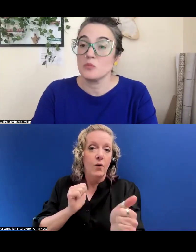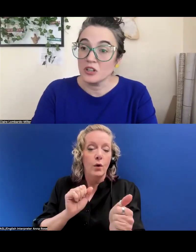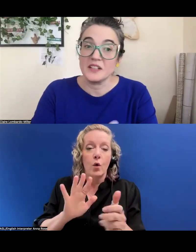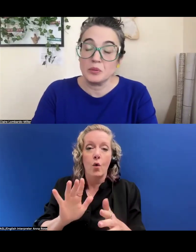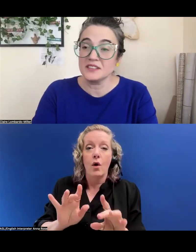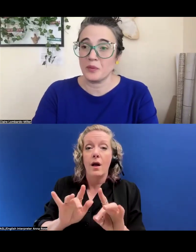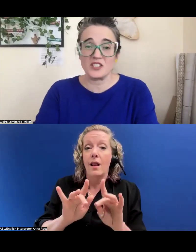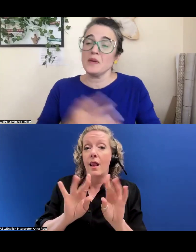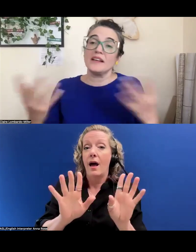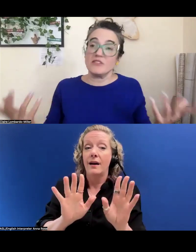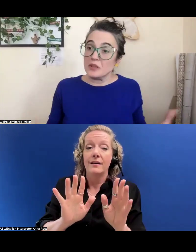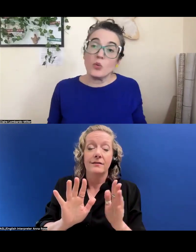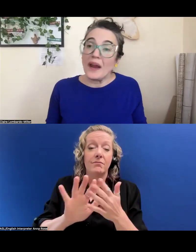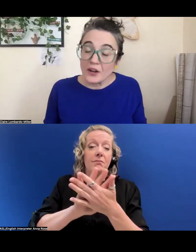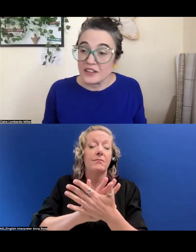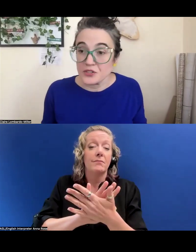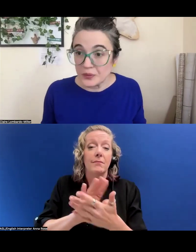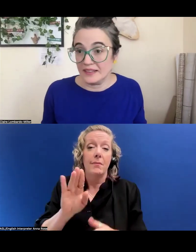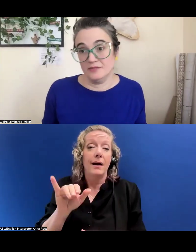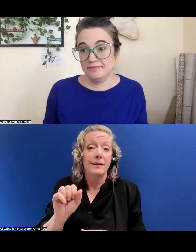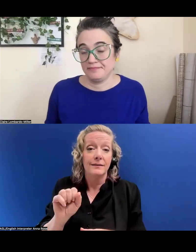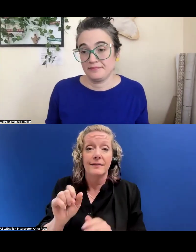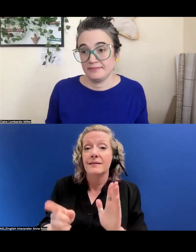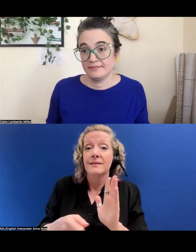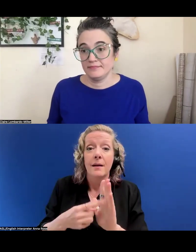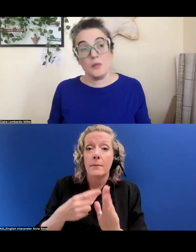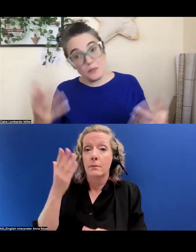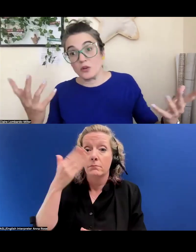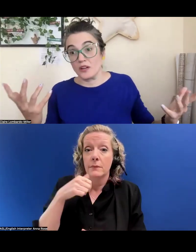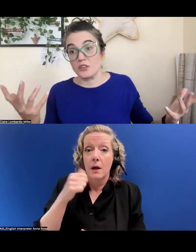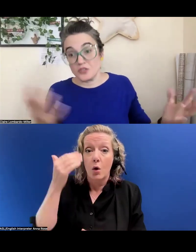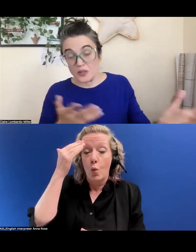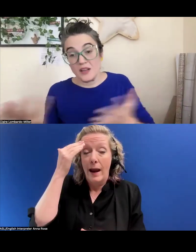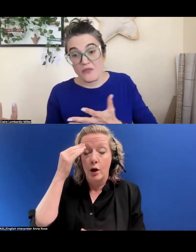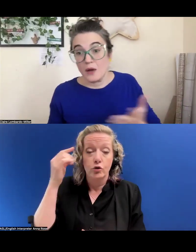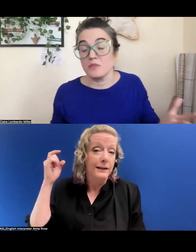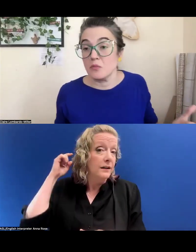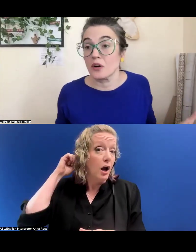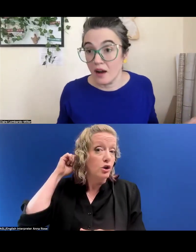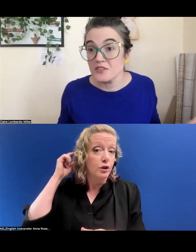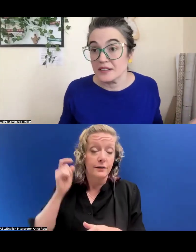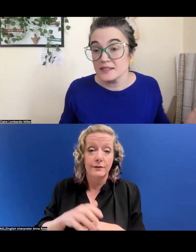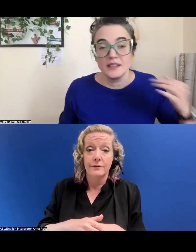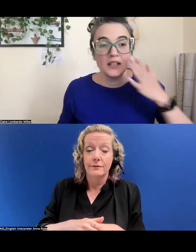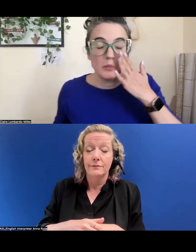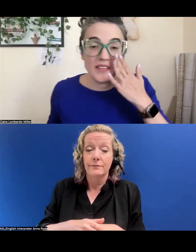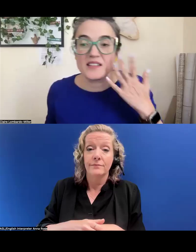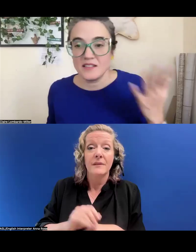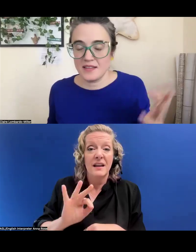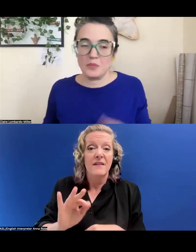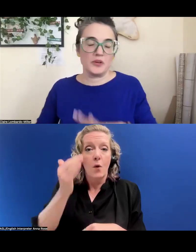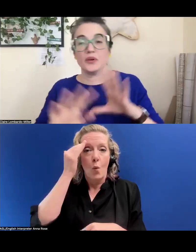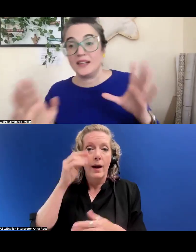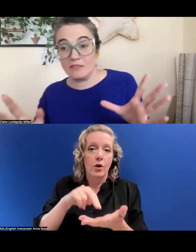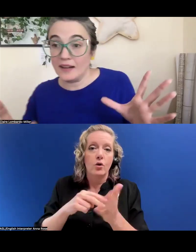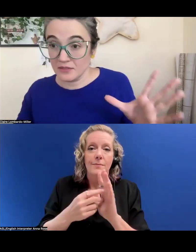That's more of an implicit bias. You might not even be aware that you're doing it. You might be aware that you're doing it, and then that would be more conscious. But that's an